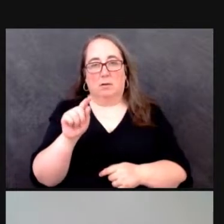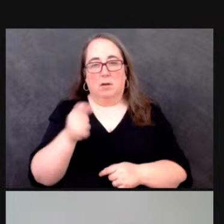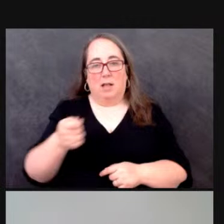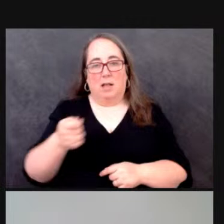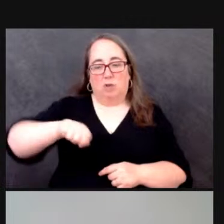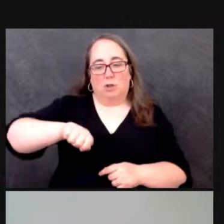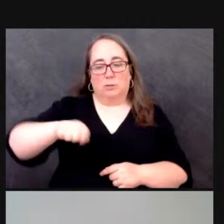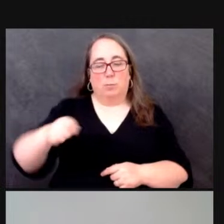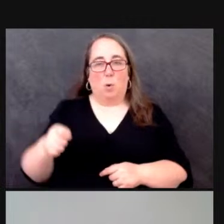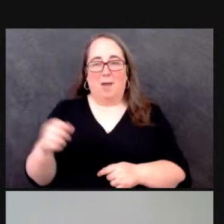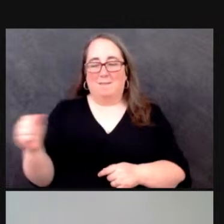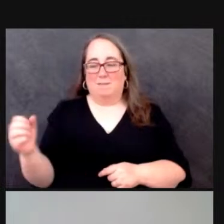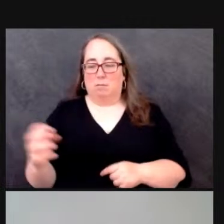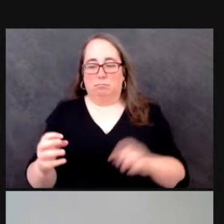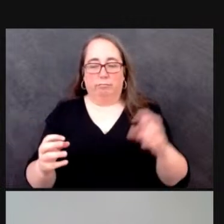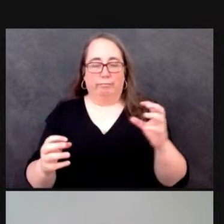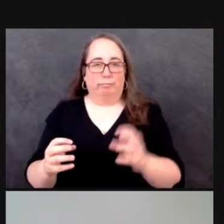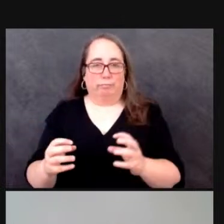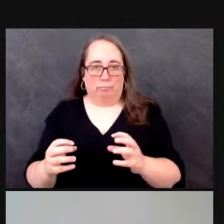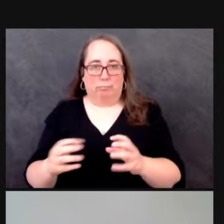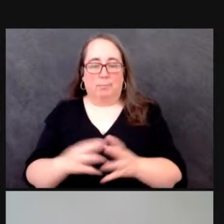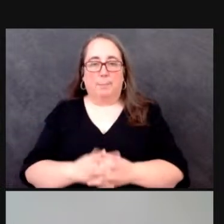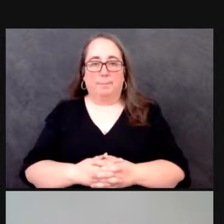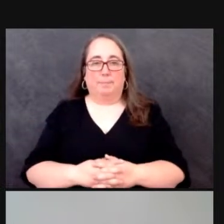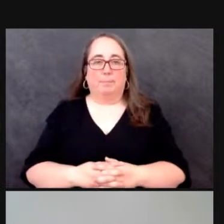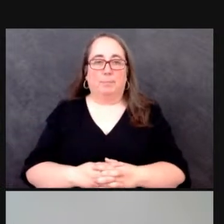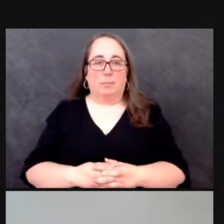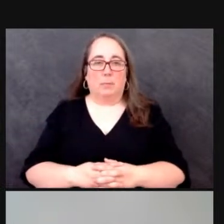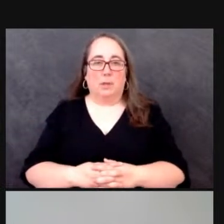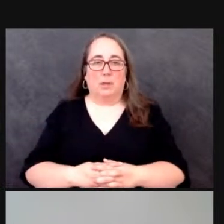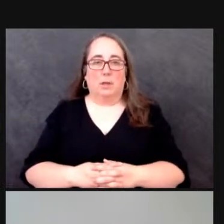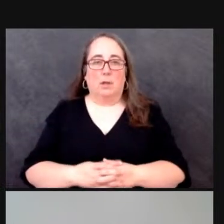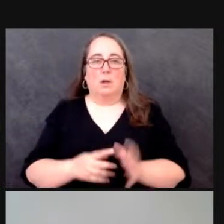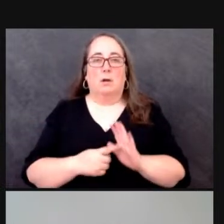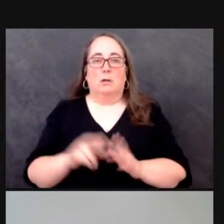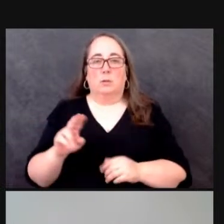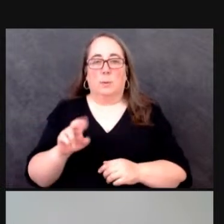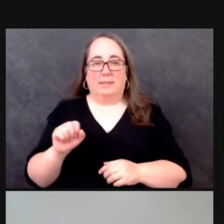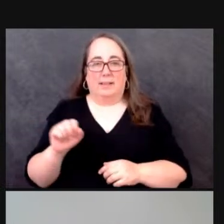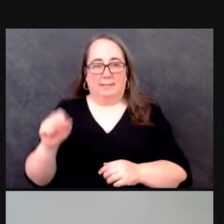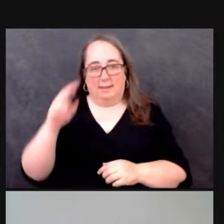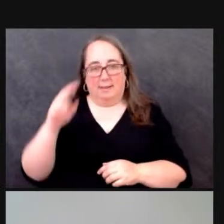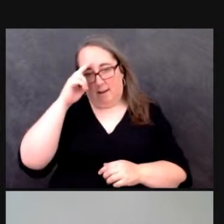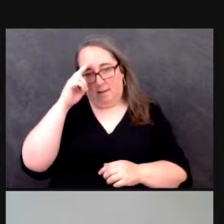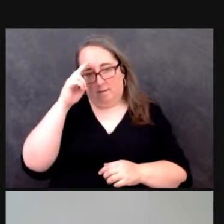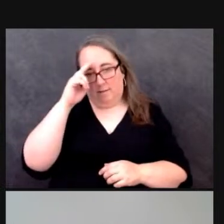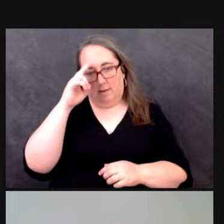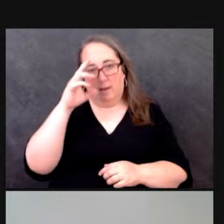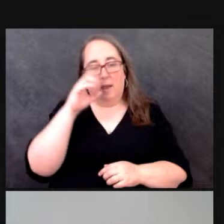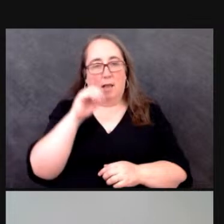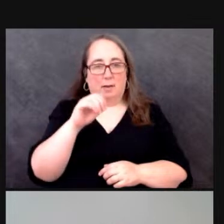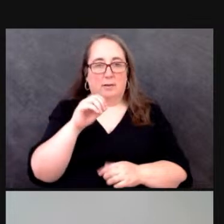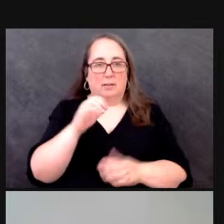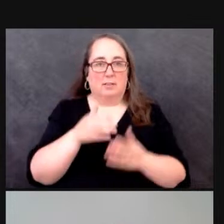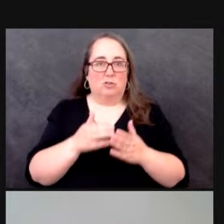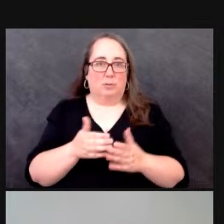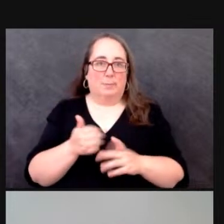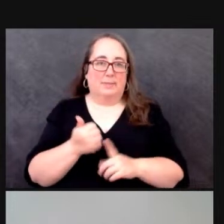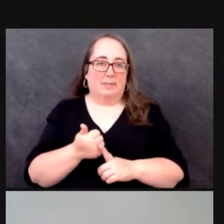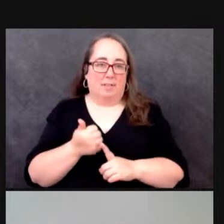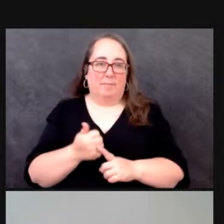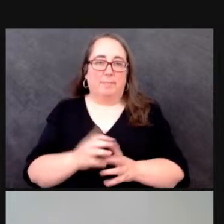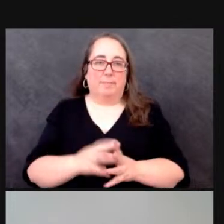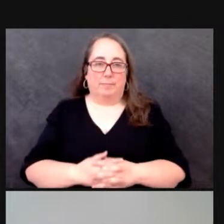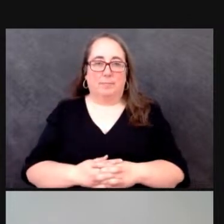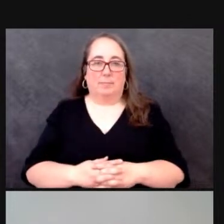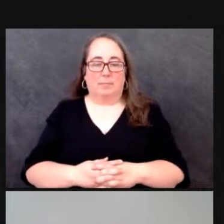from Somerset County. It represents the United States Navy and quite literally the ship that it is intended